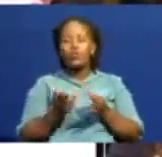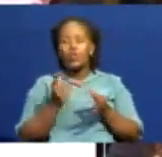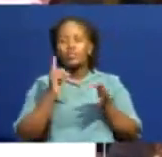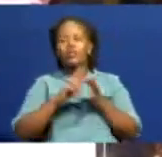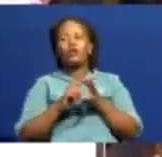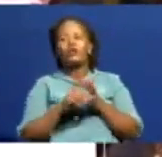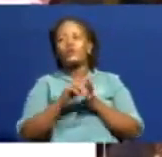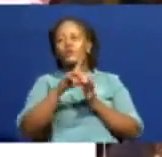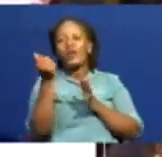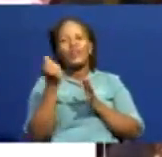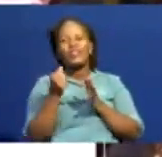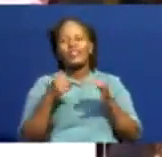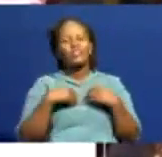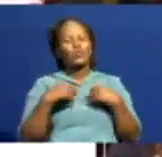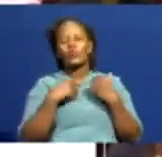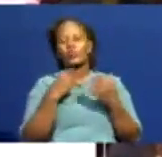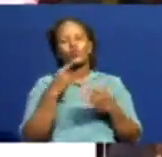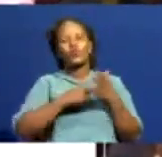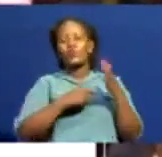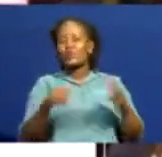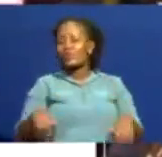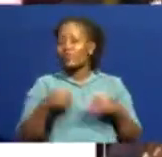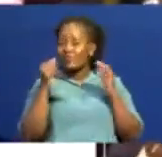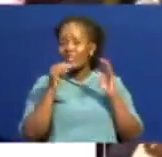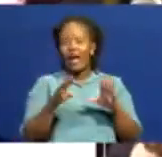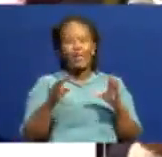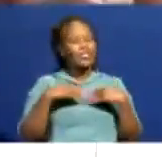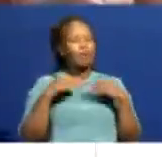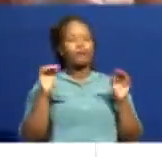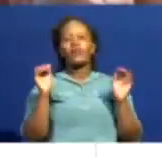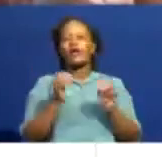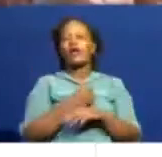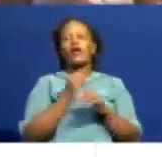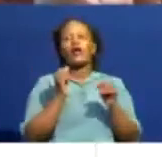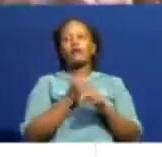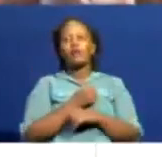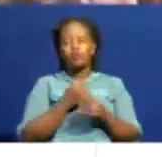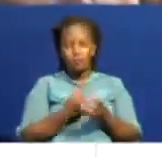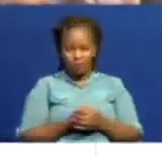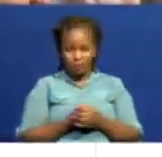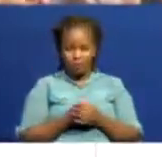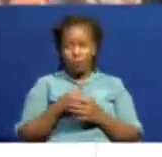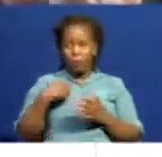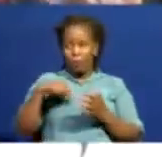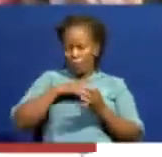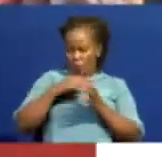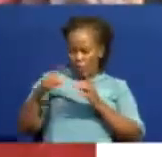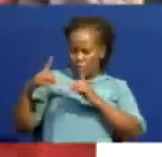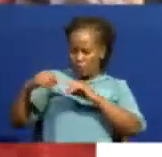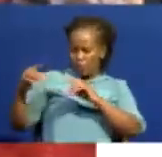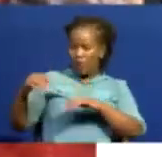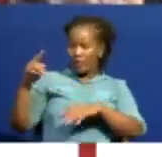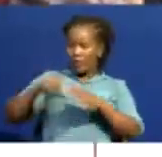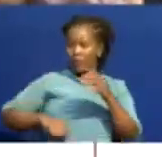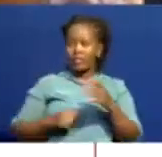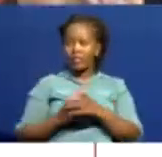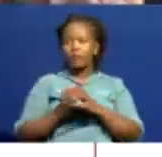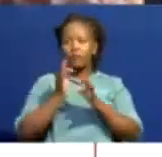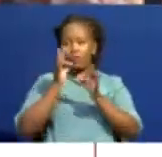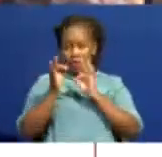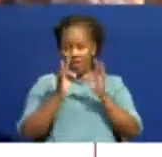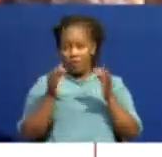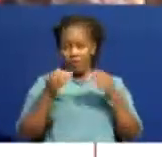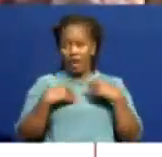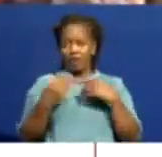you deal with the cost of living, there will be no deal. Tuko pamoja. In fact, tumeambiwa kama kuna document ya kuweka